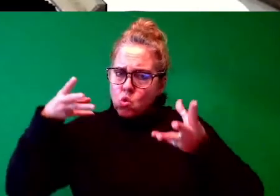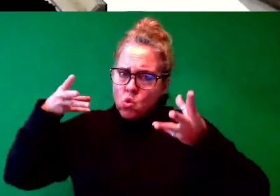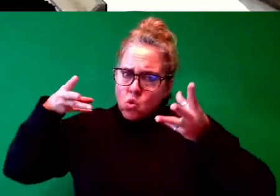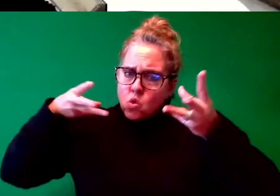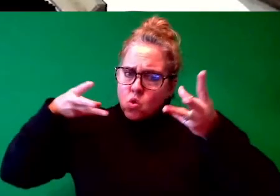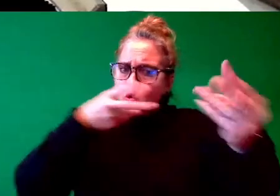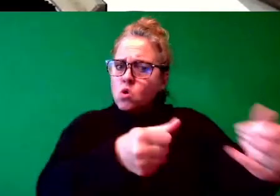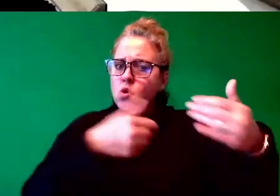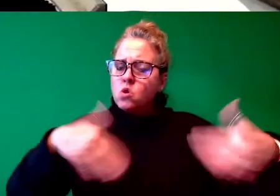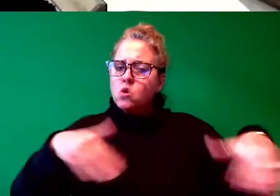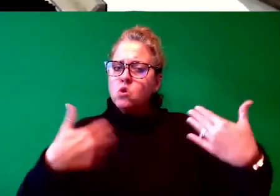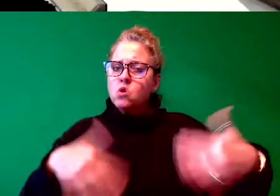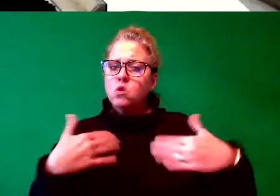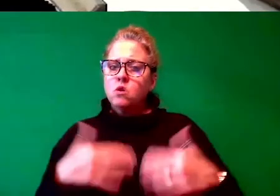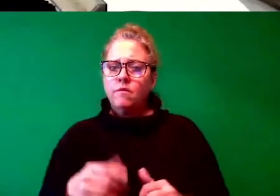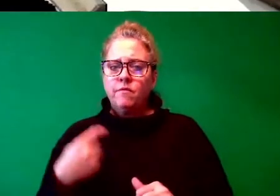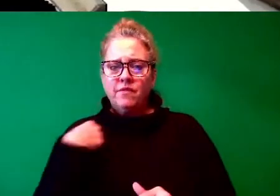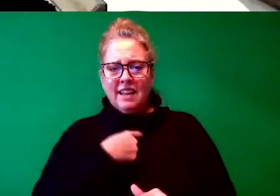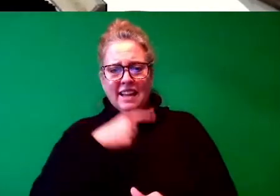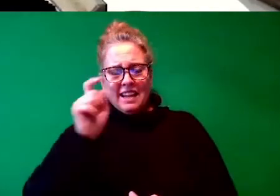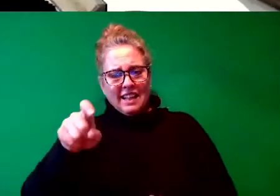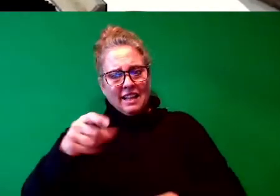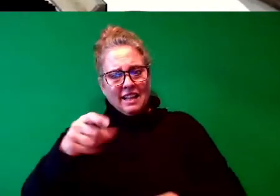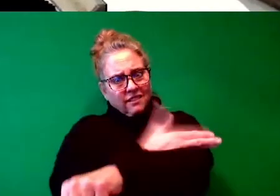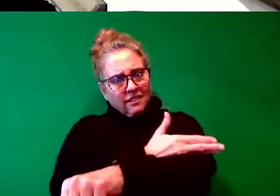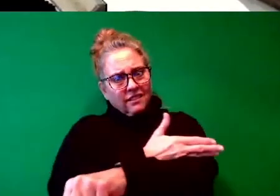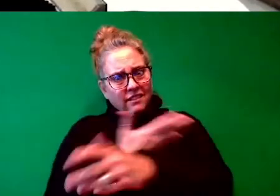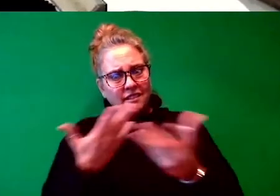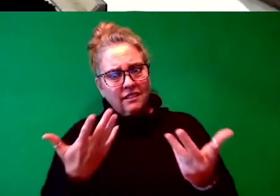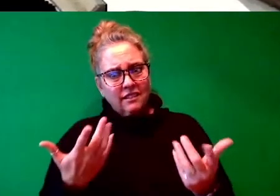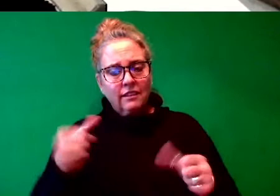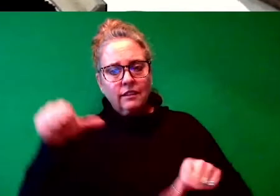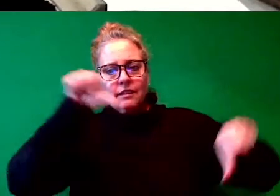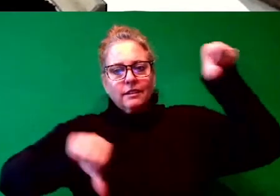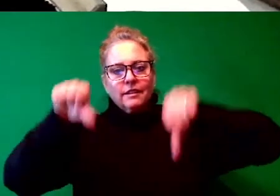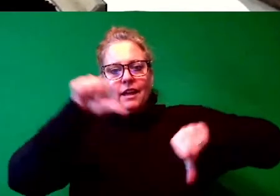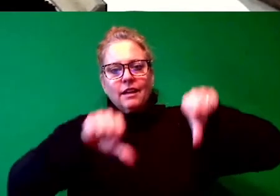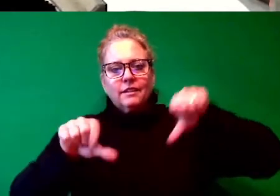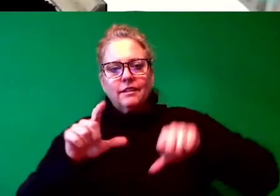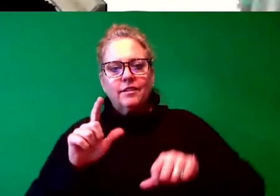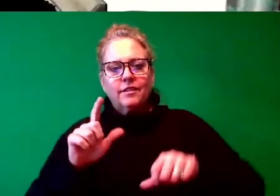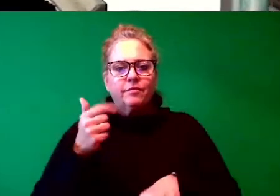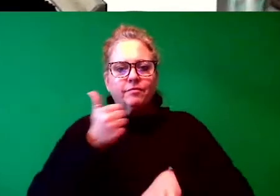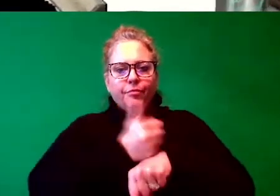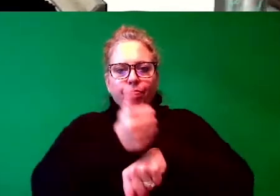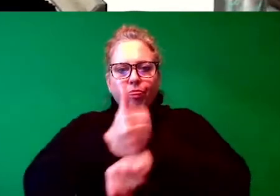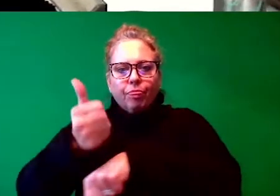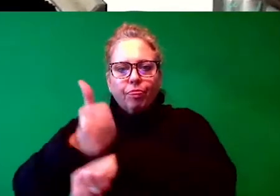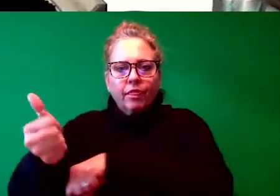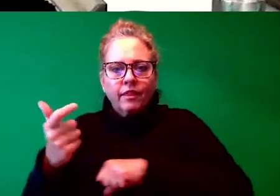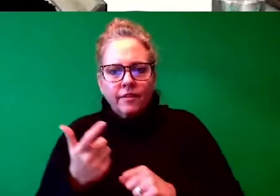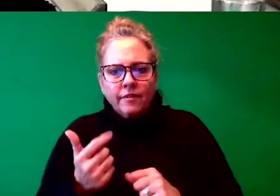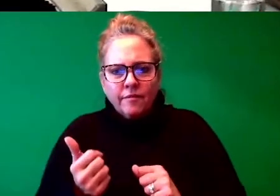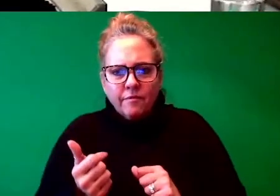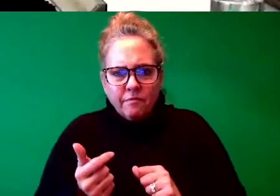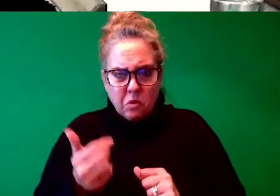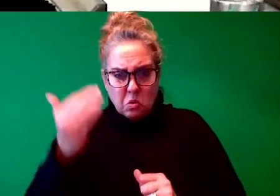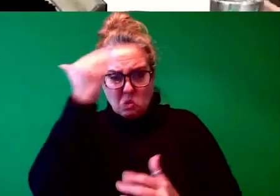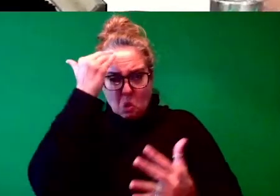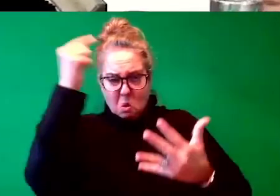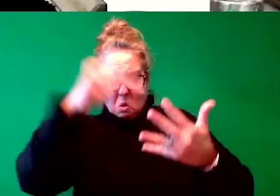next time. As scientists, we can sometimes be accused of claiming to know more than we actually do.